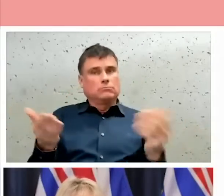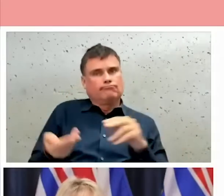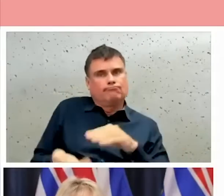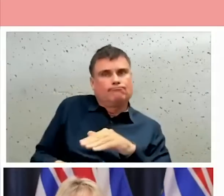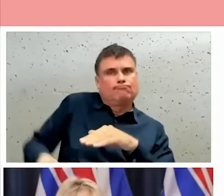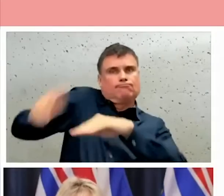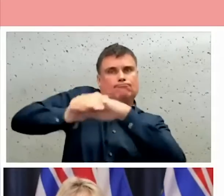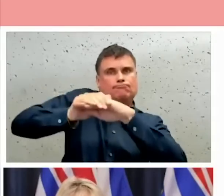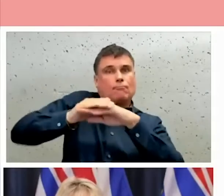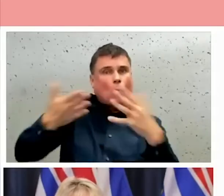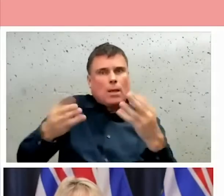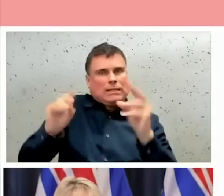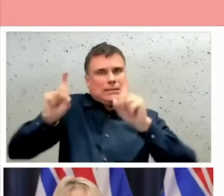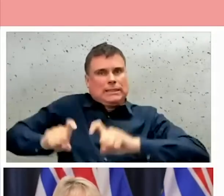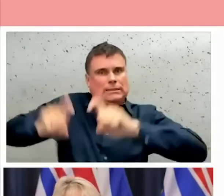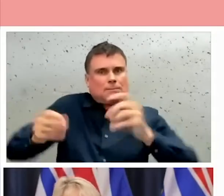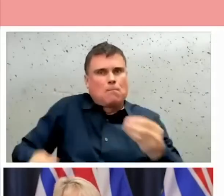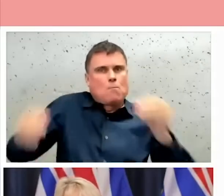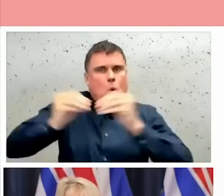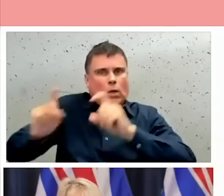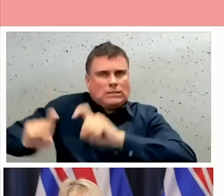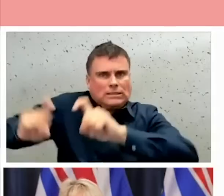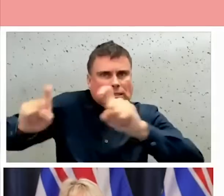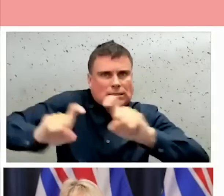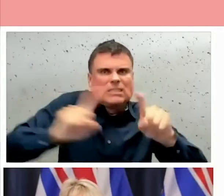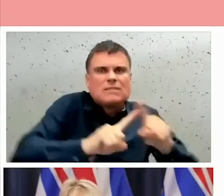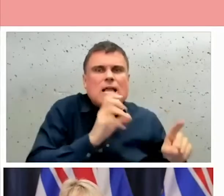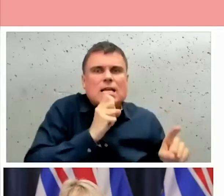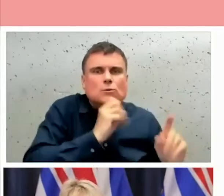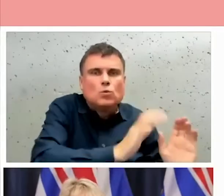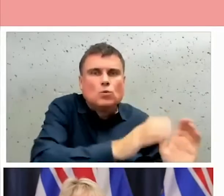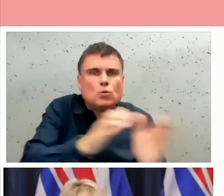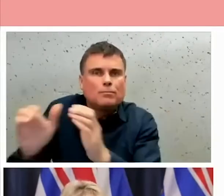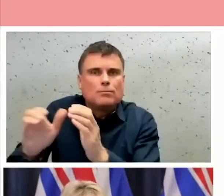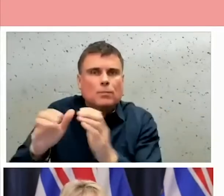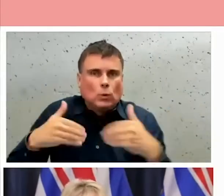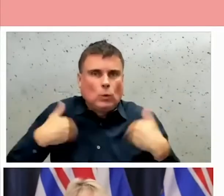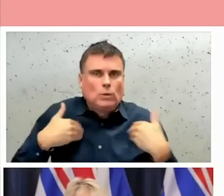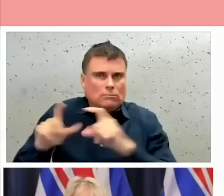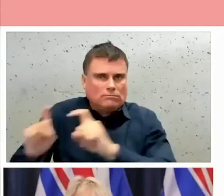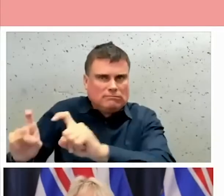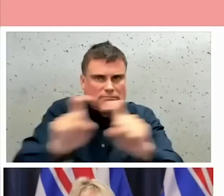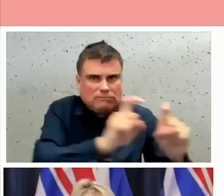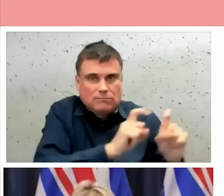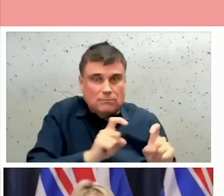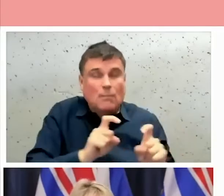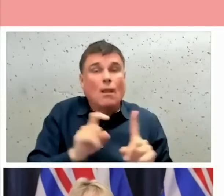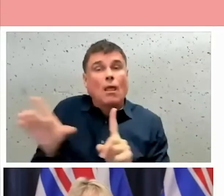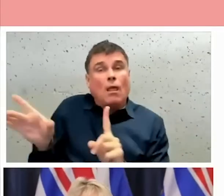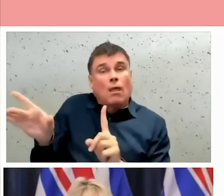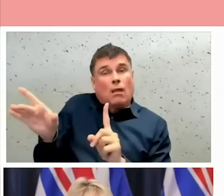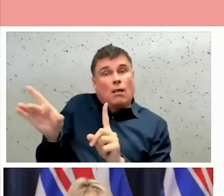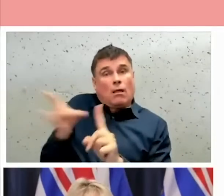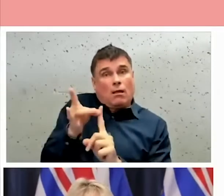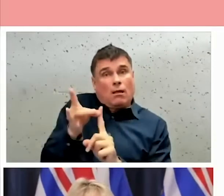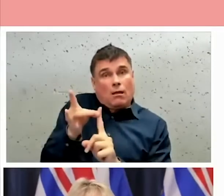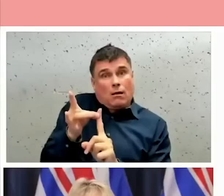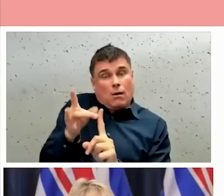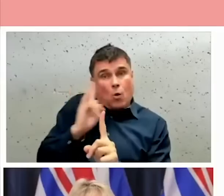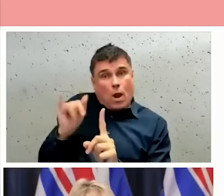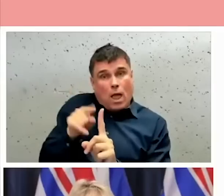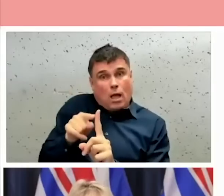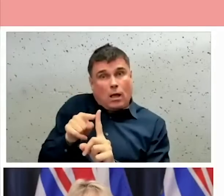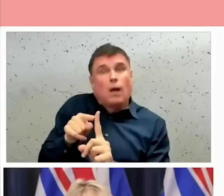group, and we had a steady decrease in the percent positivity. So it is telling us that we're looking for this